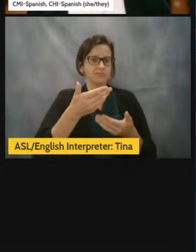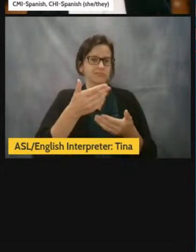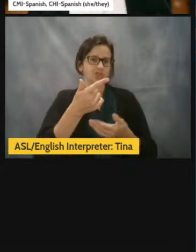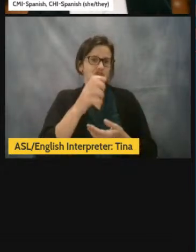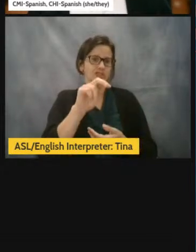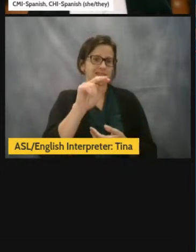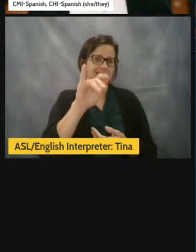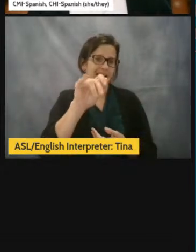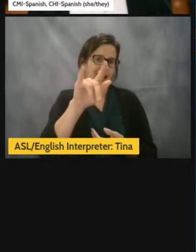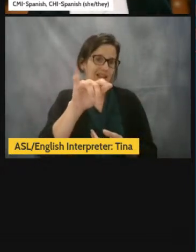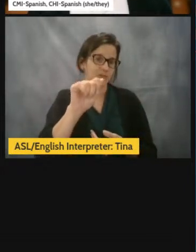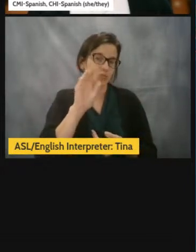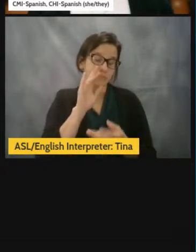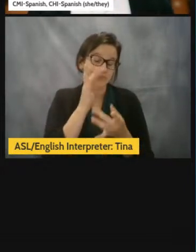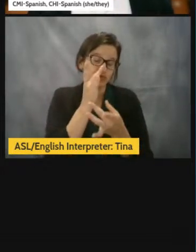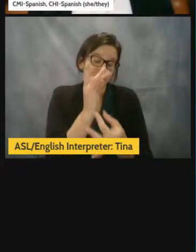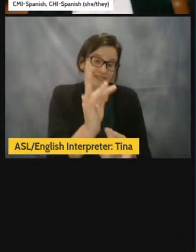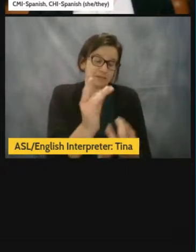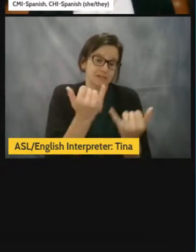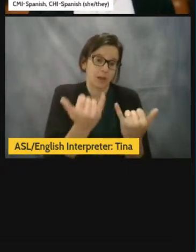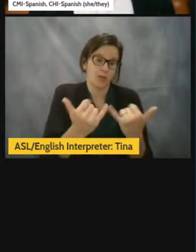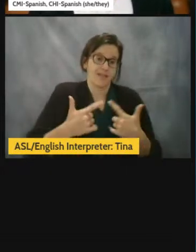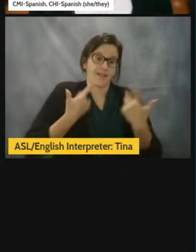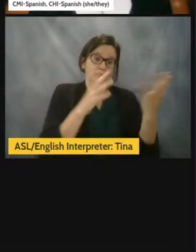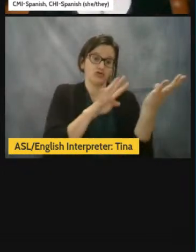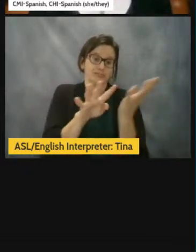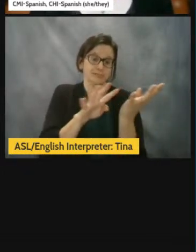live streamed on YouTube. So,